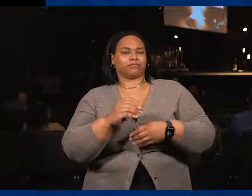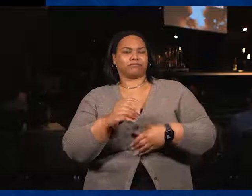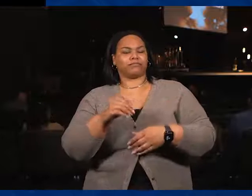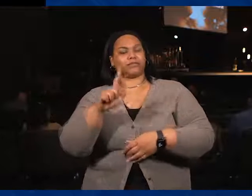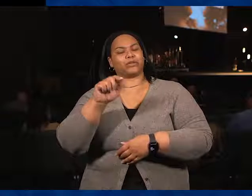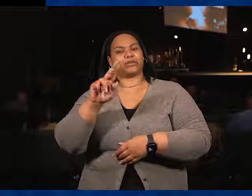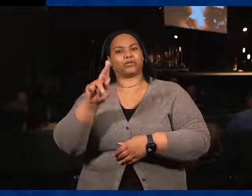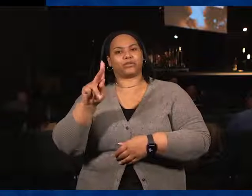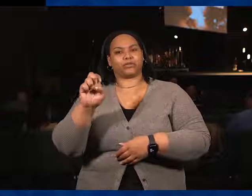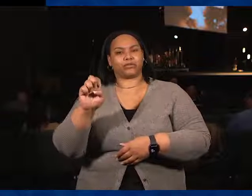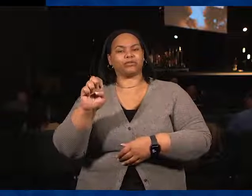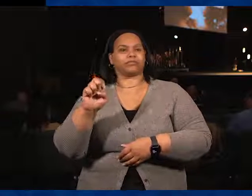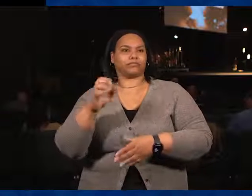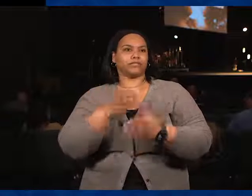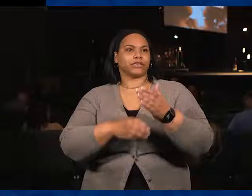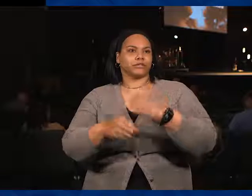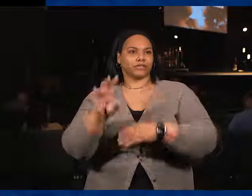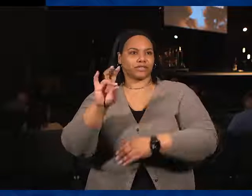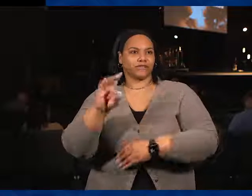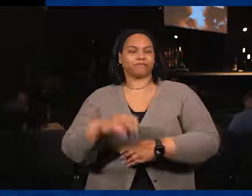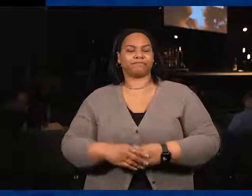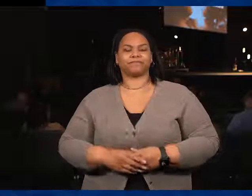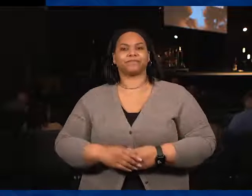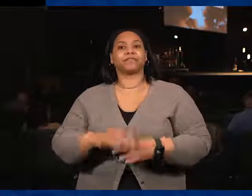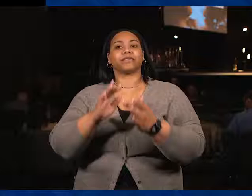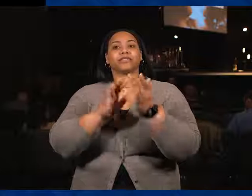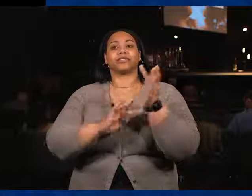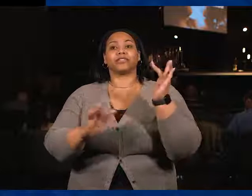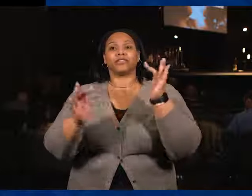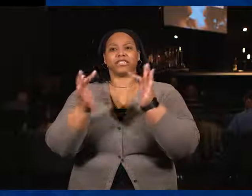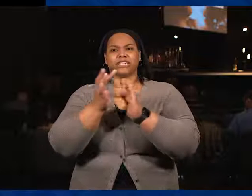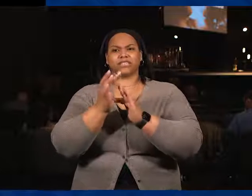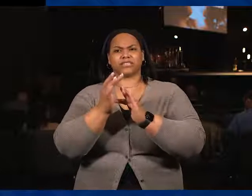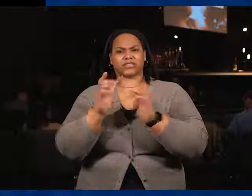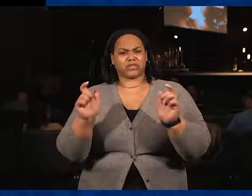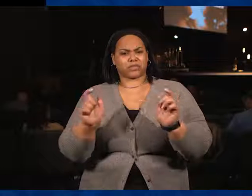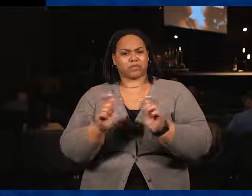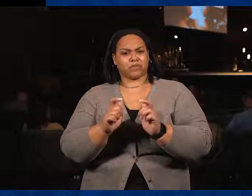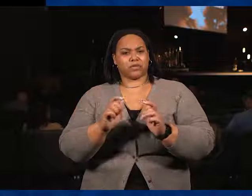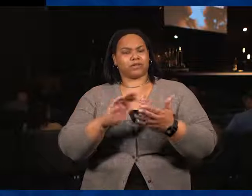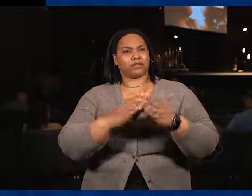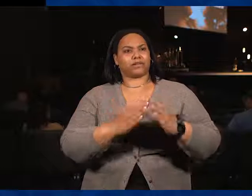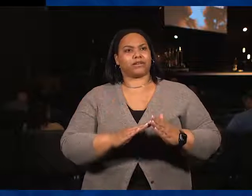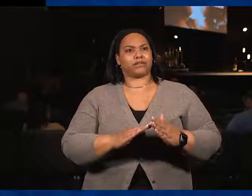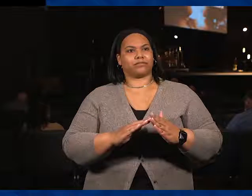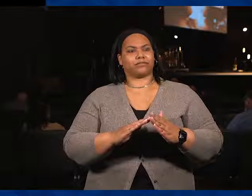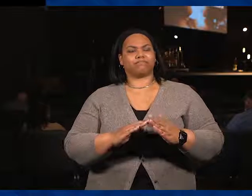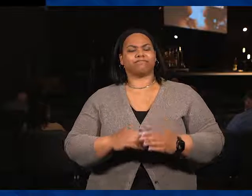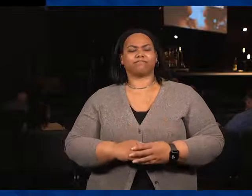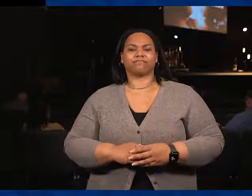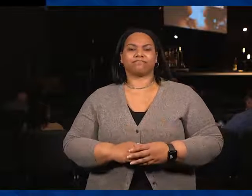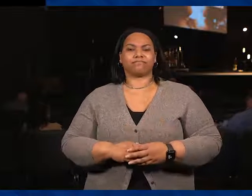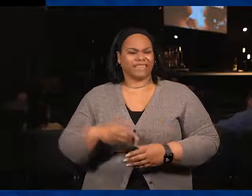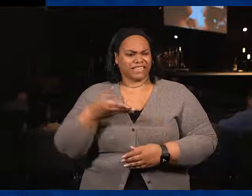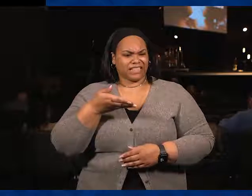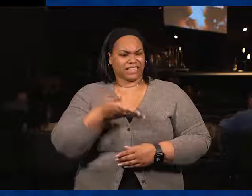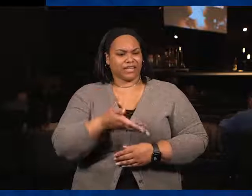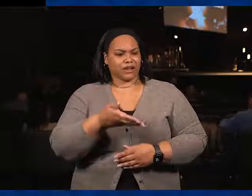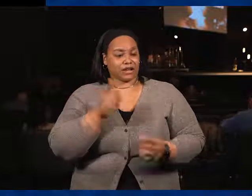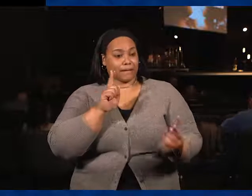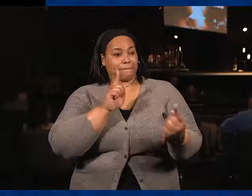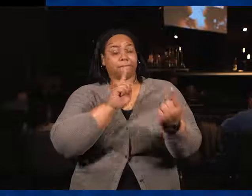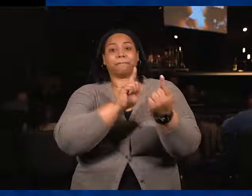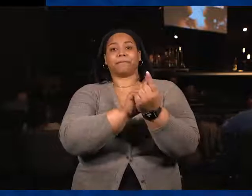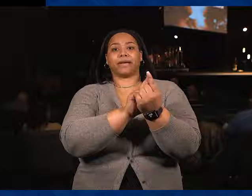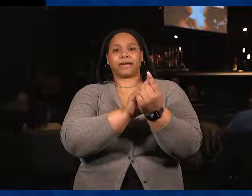7. Here we find Jesus in a little town called Capernaum. And while he's there, he's met with